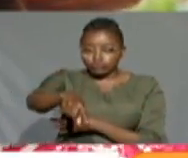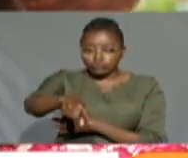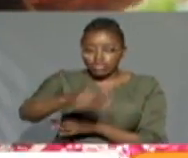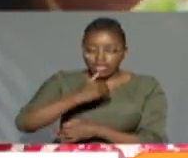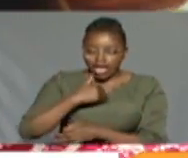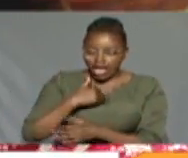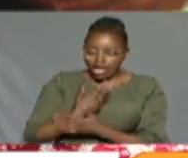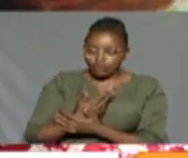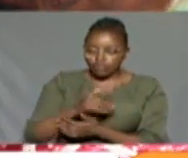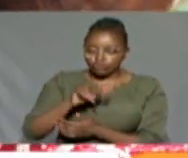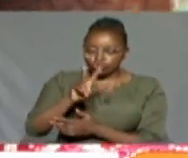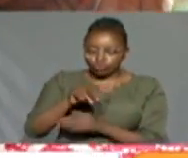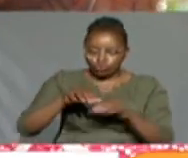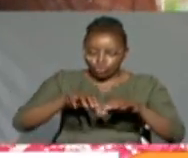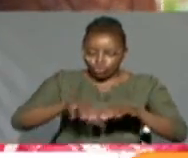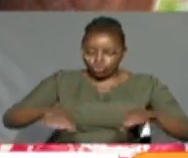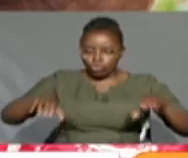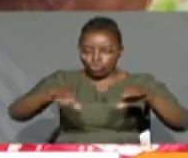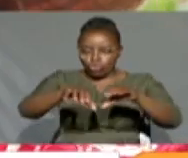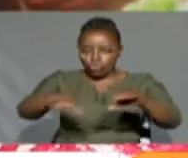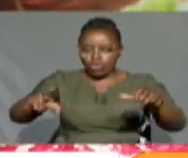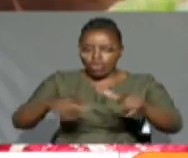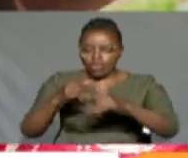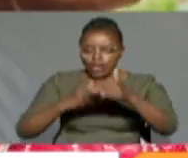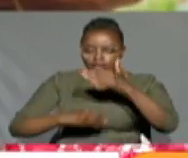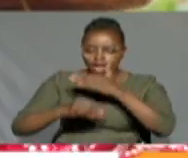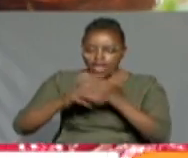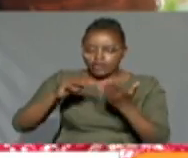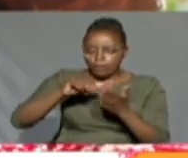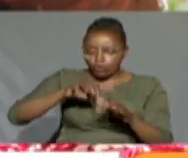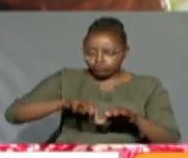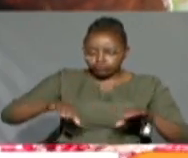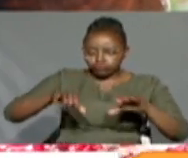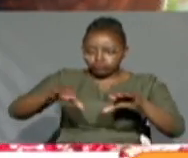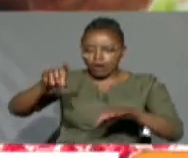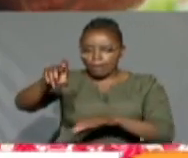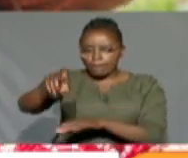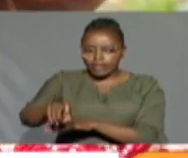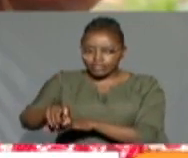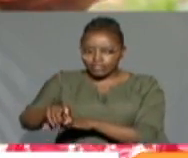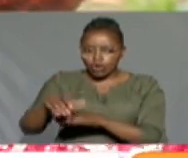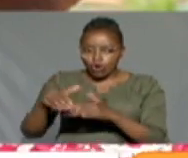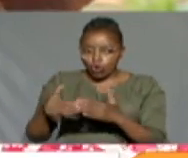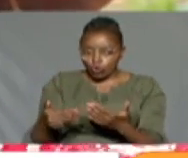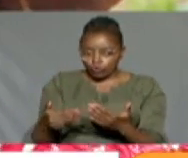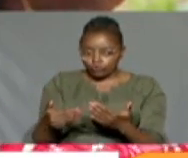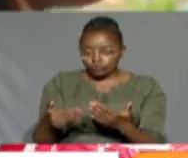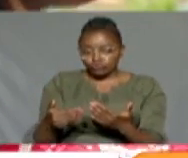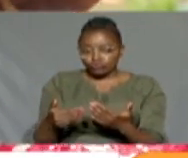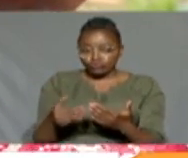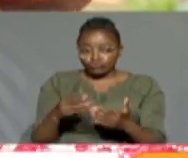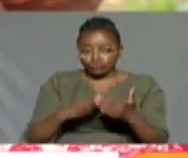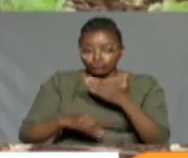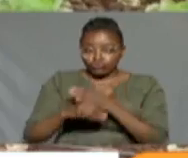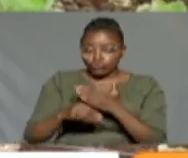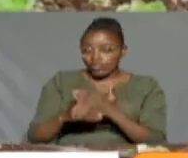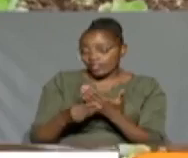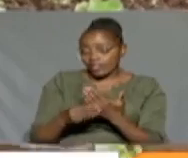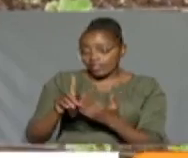through two rows, you have to add more rollers of the bottles of the nini, of the